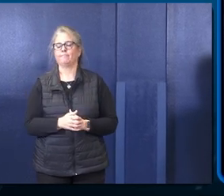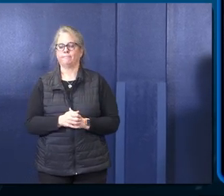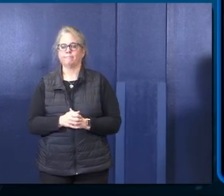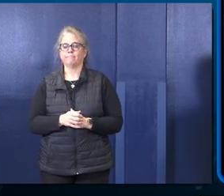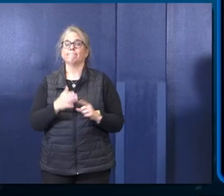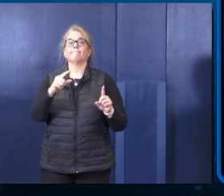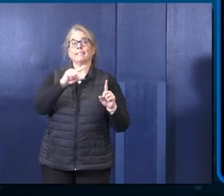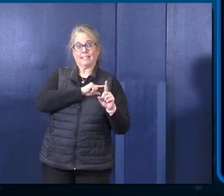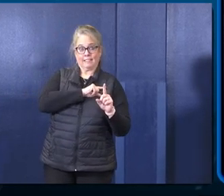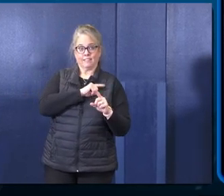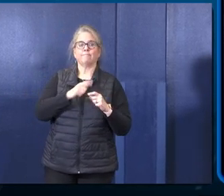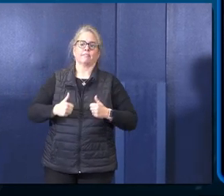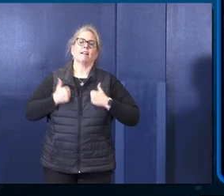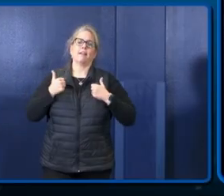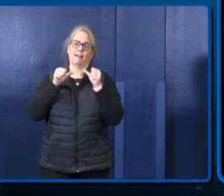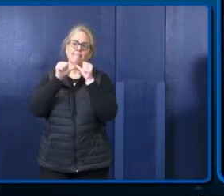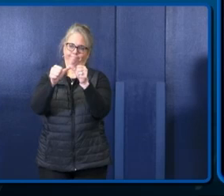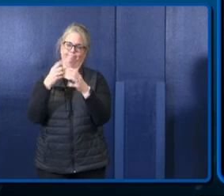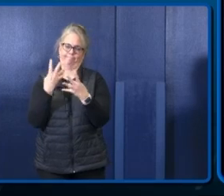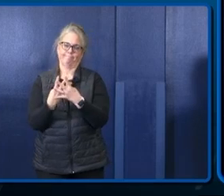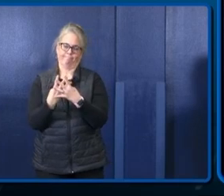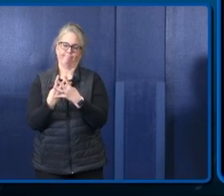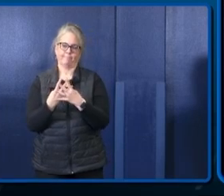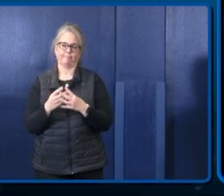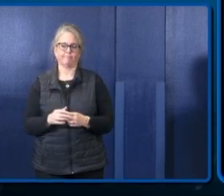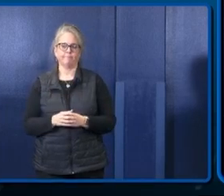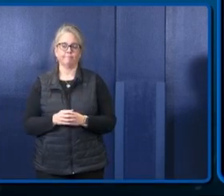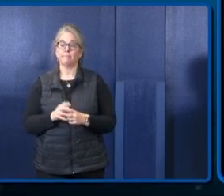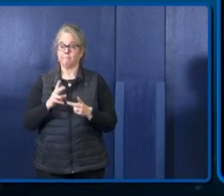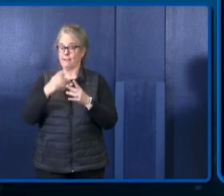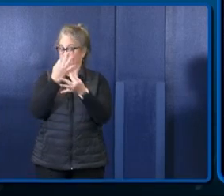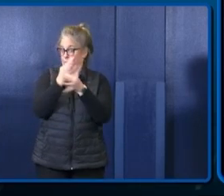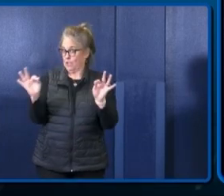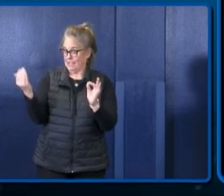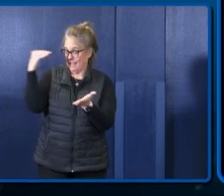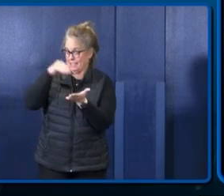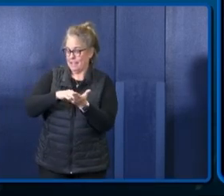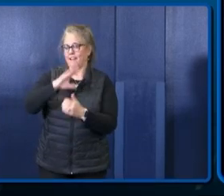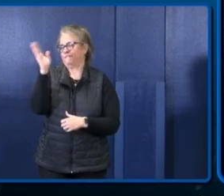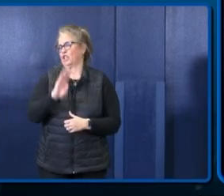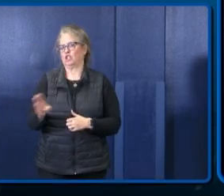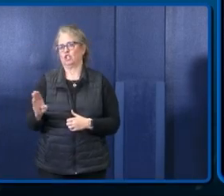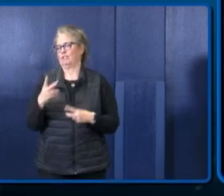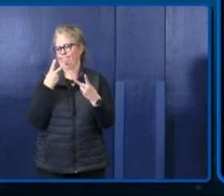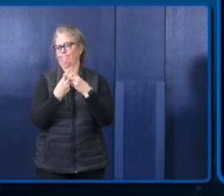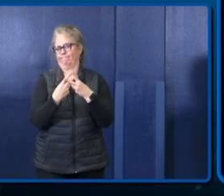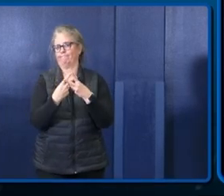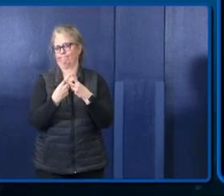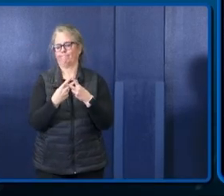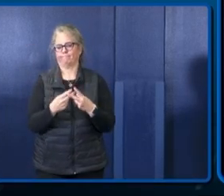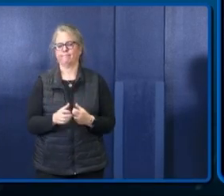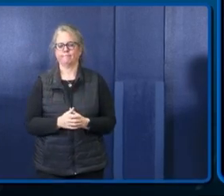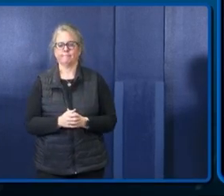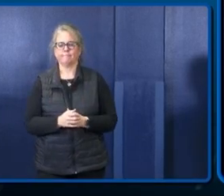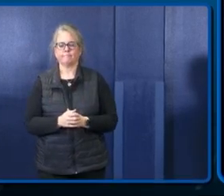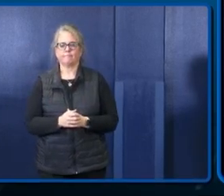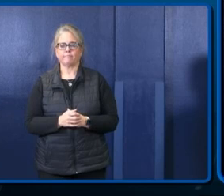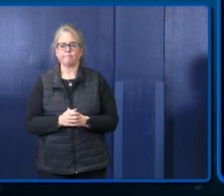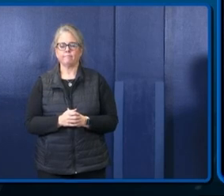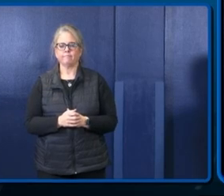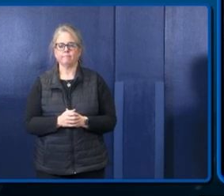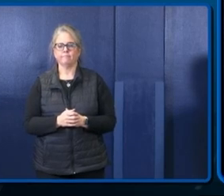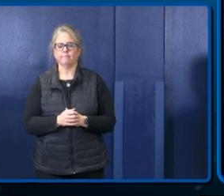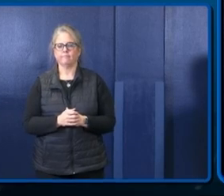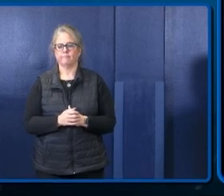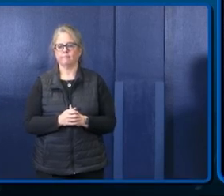without breathing free air again. We also charged a number of attempted murders, both for intent and deliberation and extreme indifference as